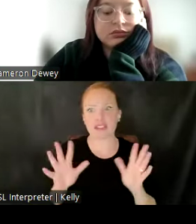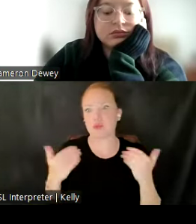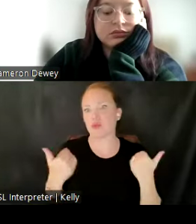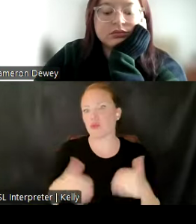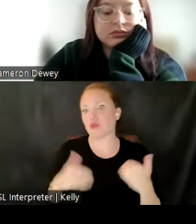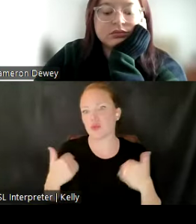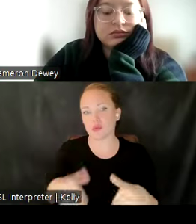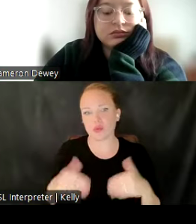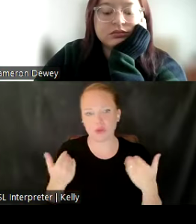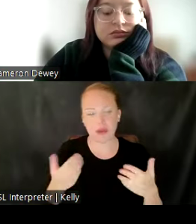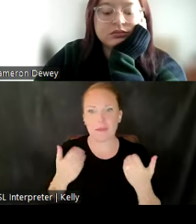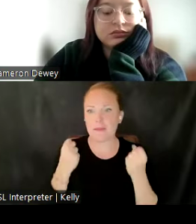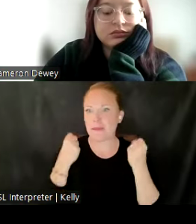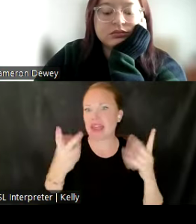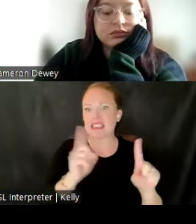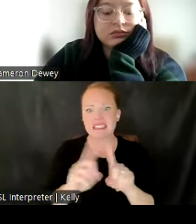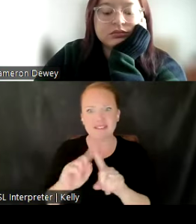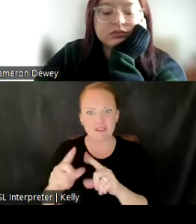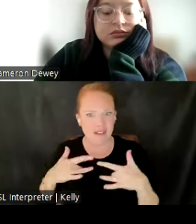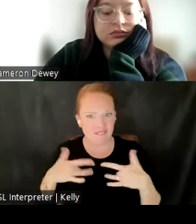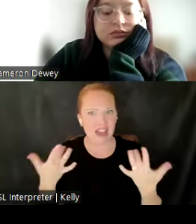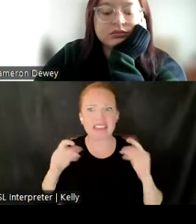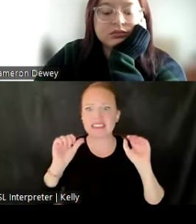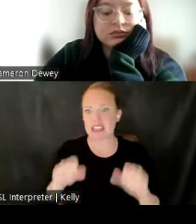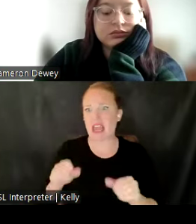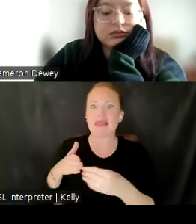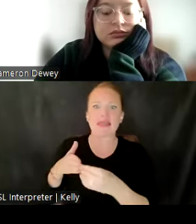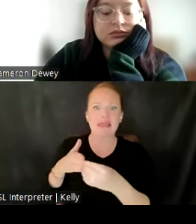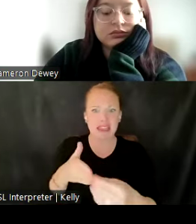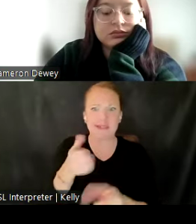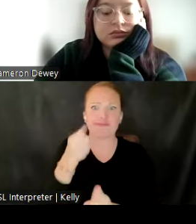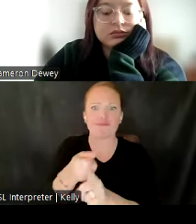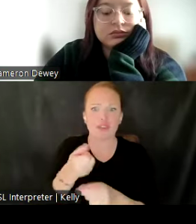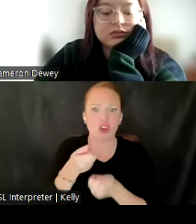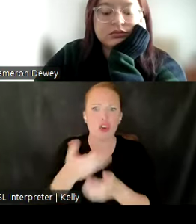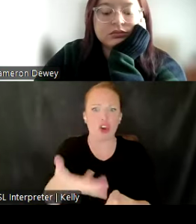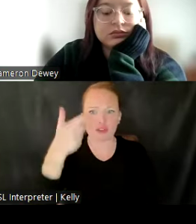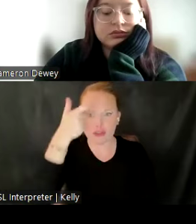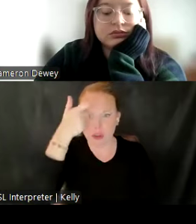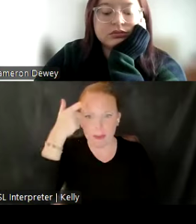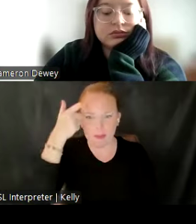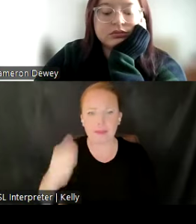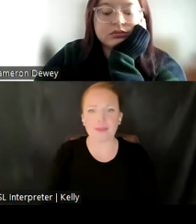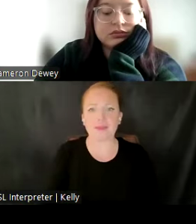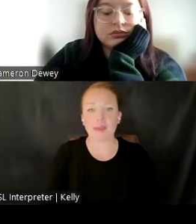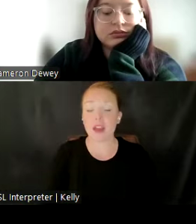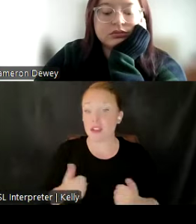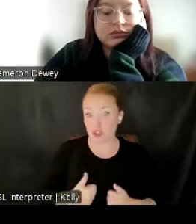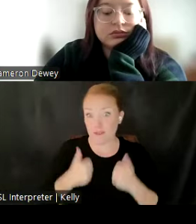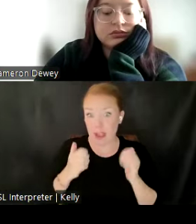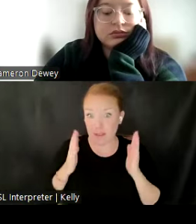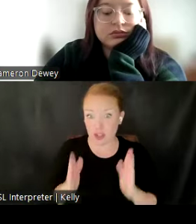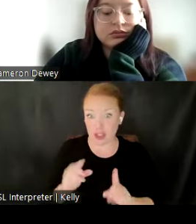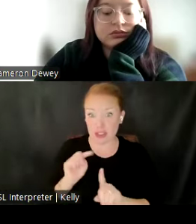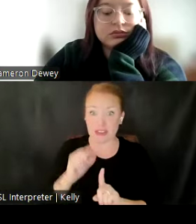different events that can lead to trauma. And I also want to bring up that survivors who are experiencing